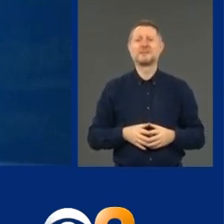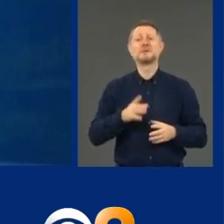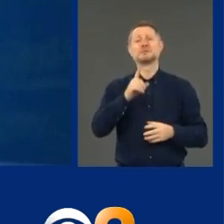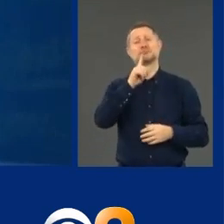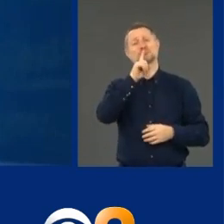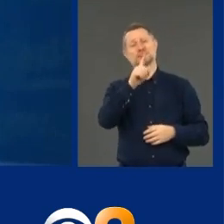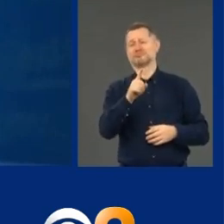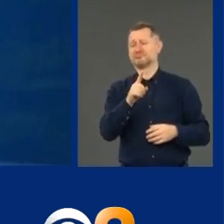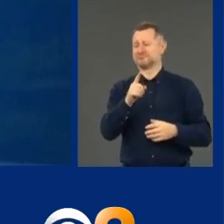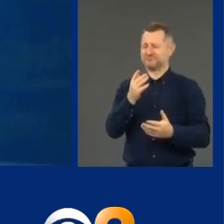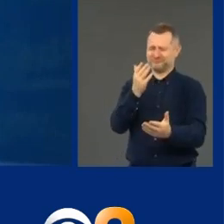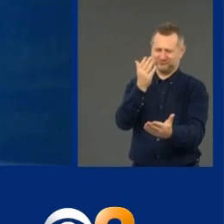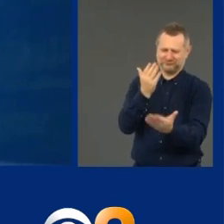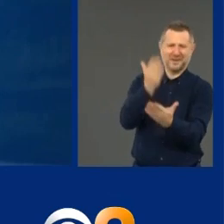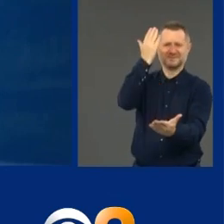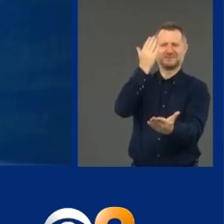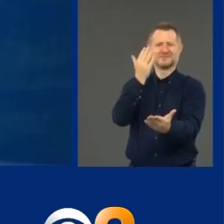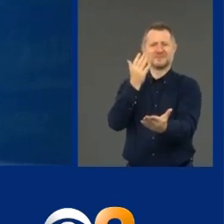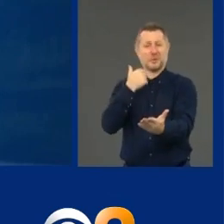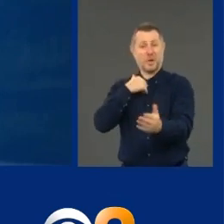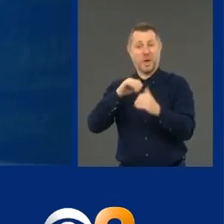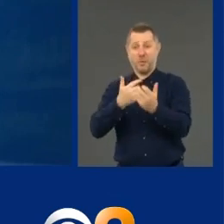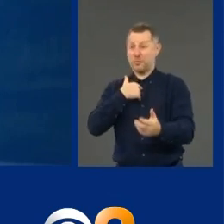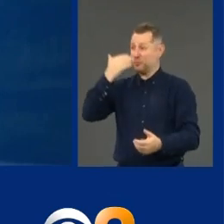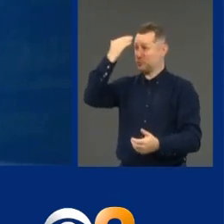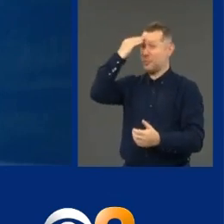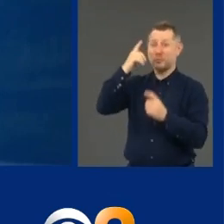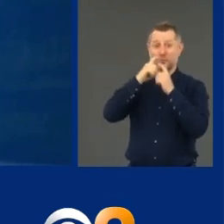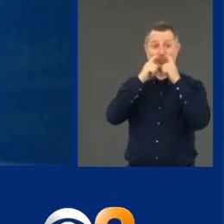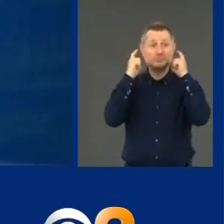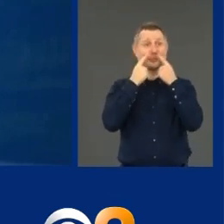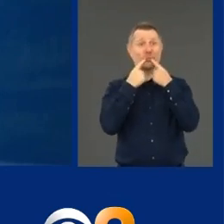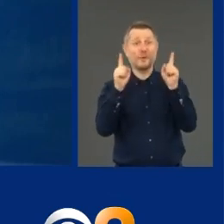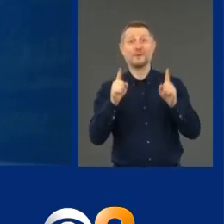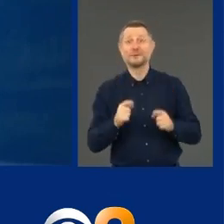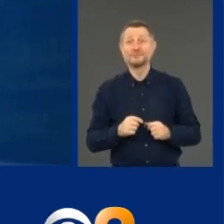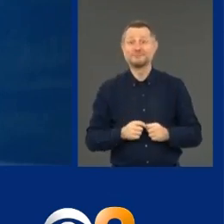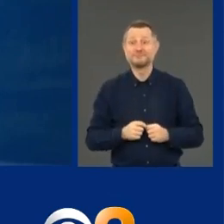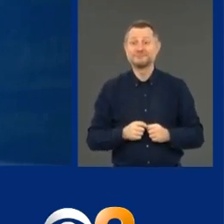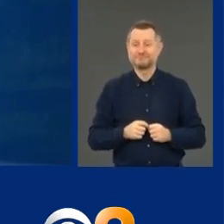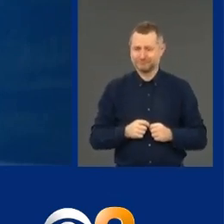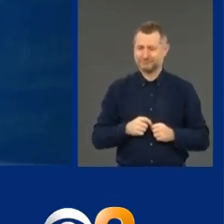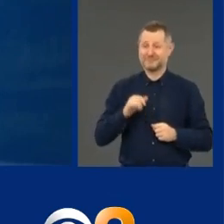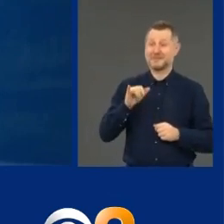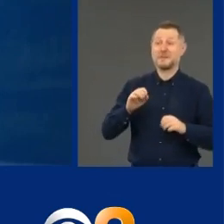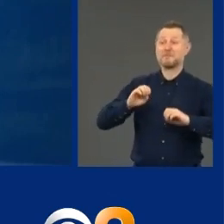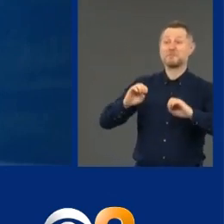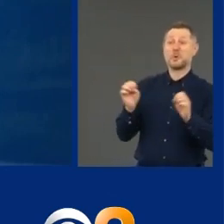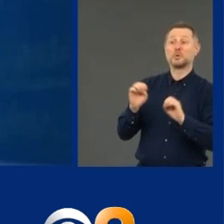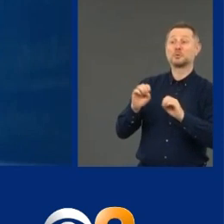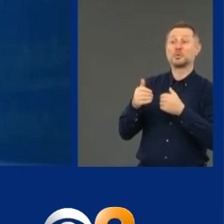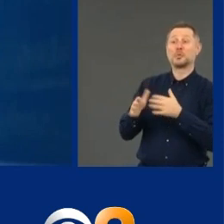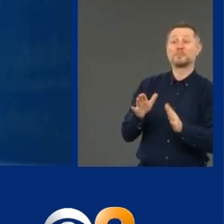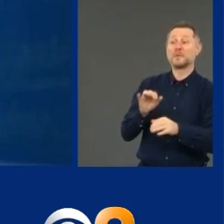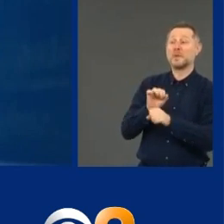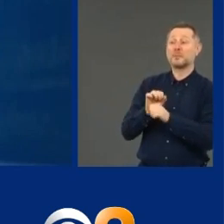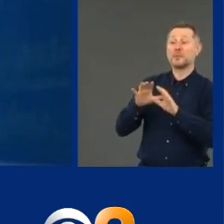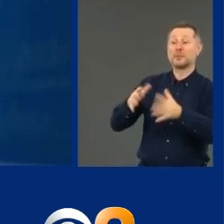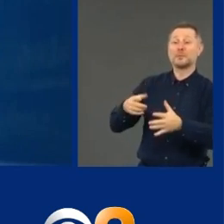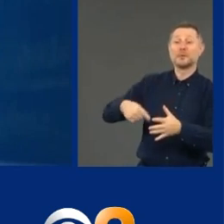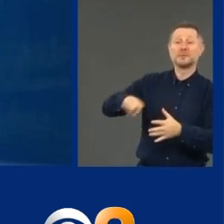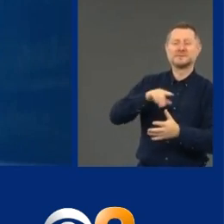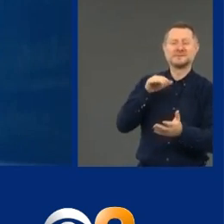fact to me, all through this, that the emergency room health